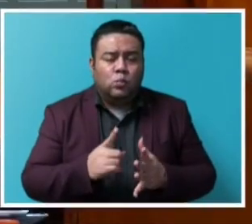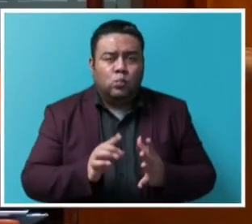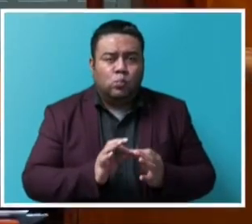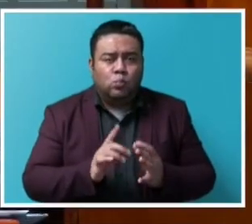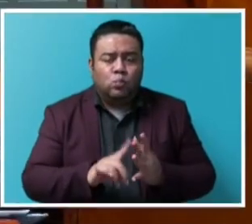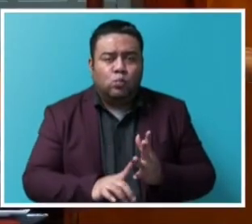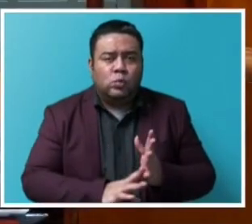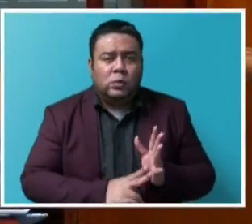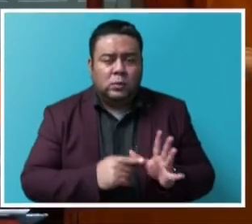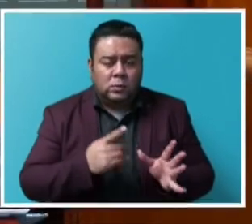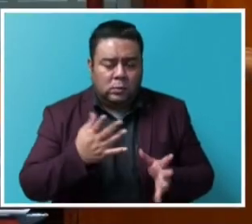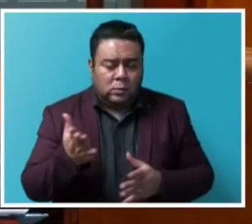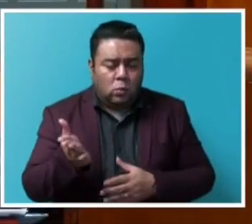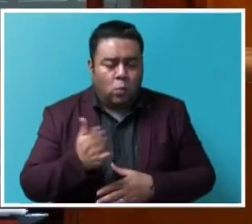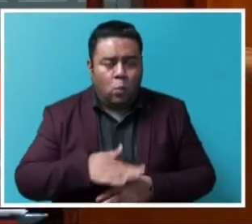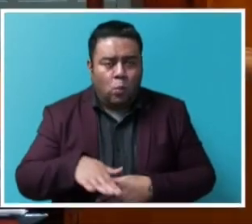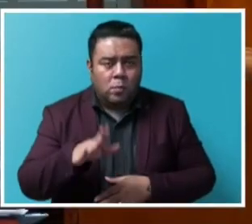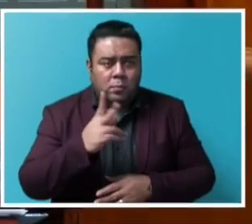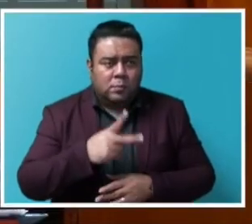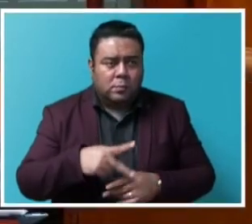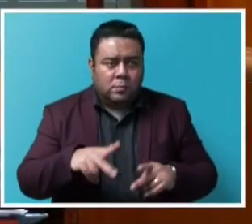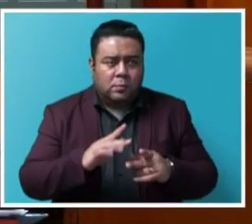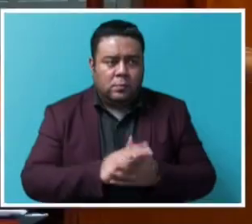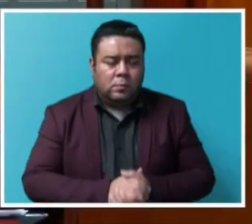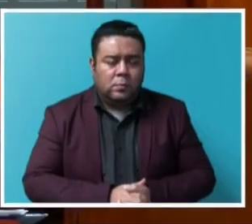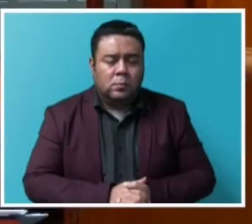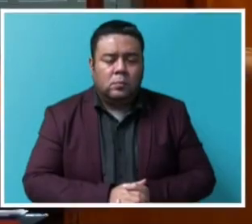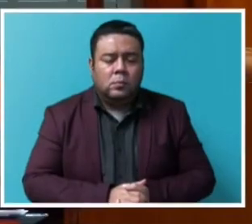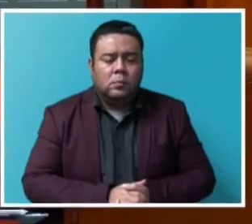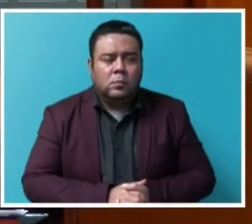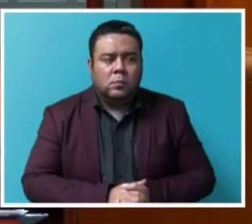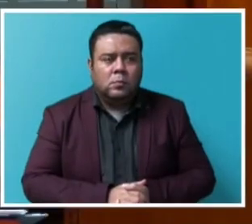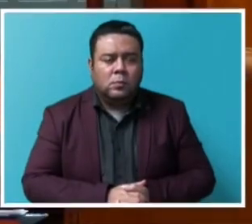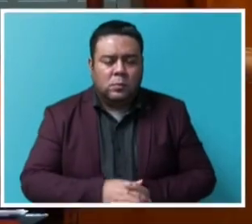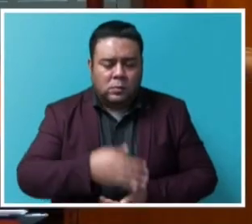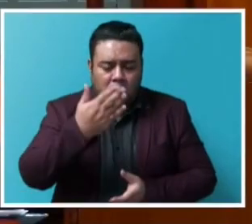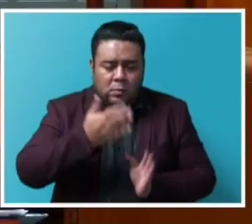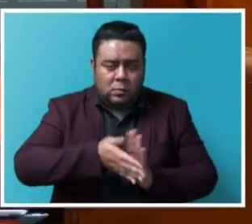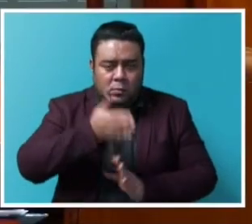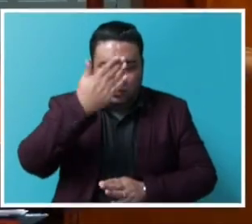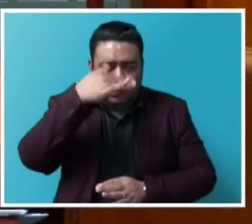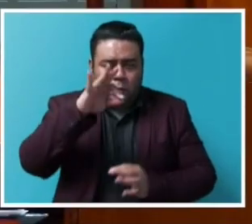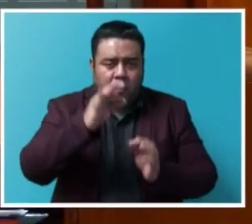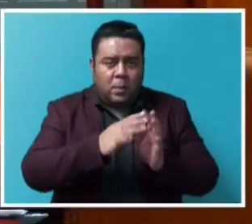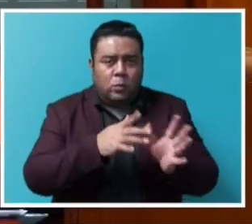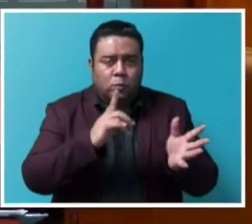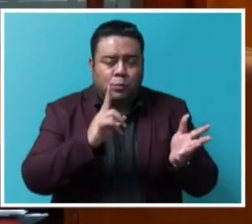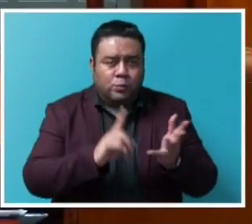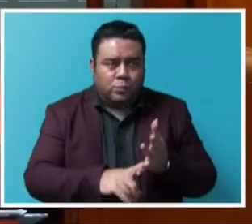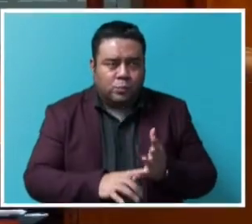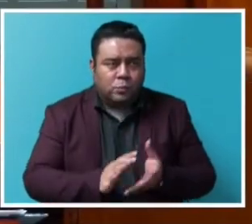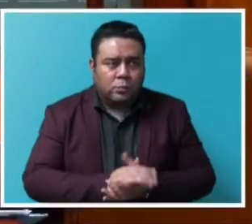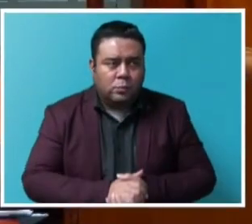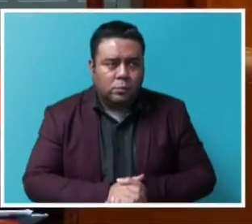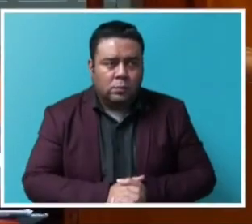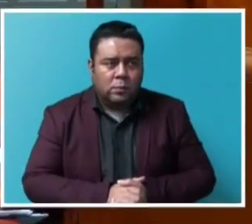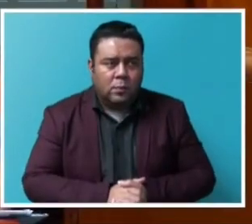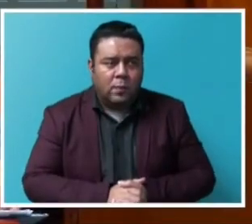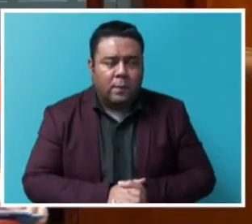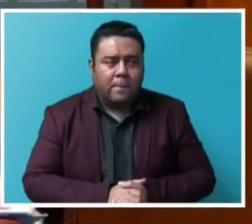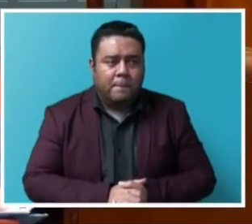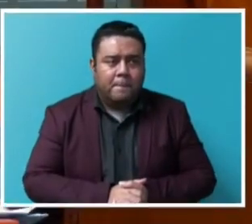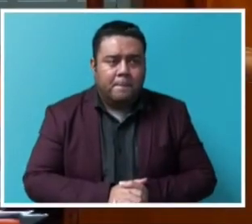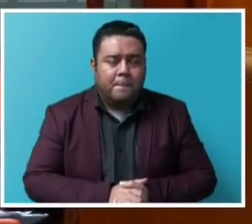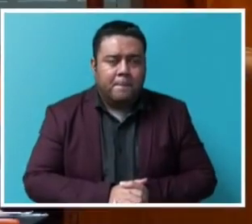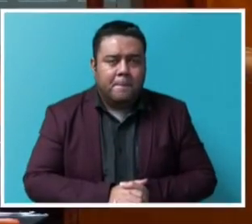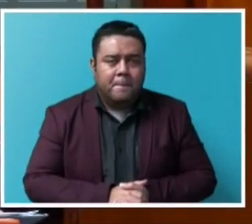occasion. We wish Manturumbalan Univalu, Vikamba, a speedy and full recovery from its current